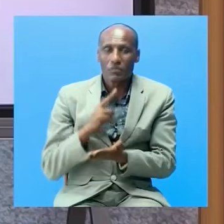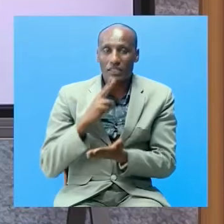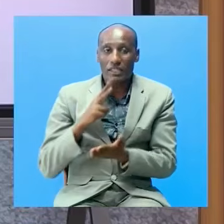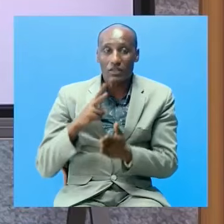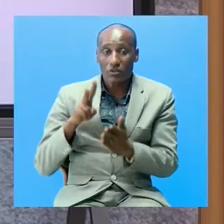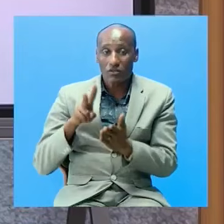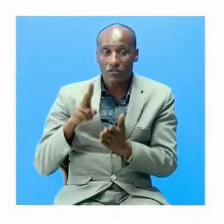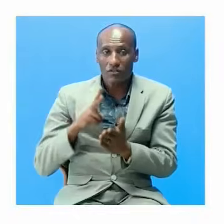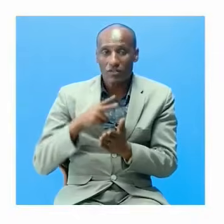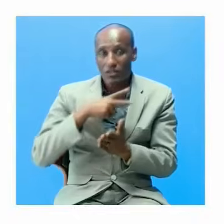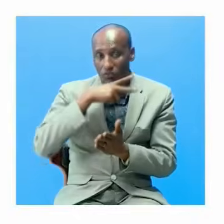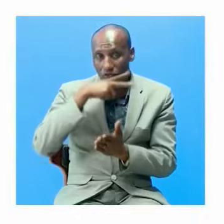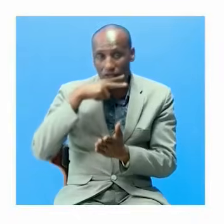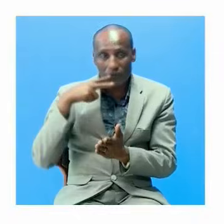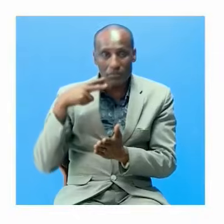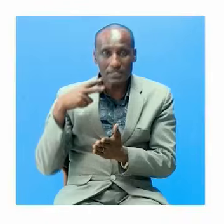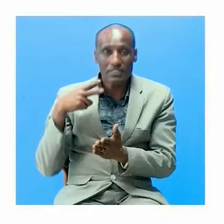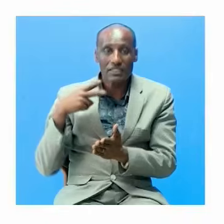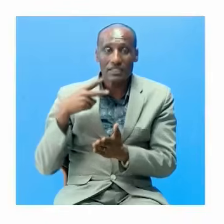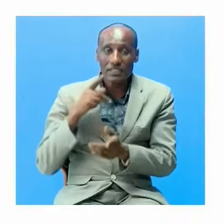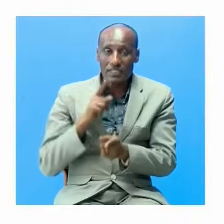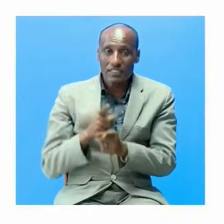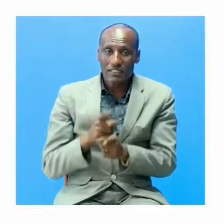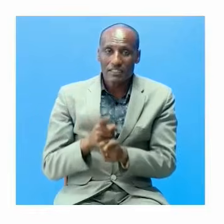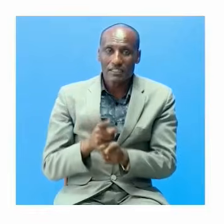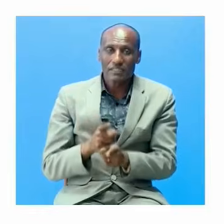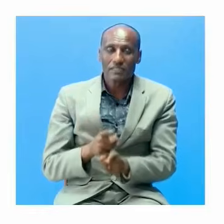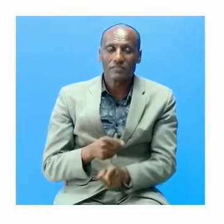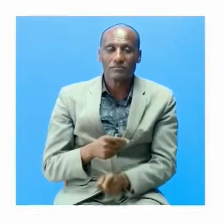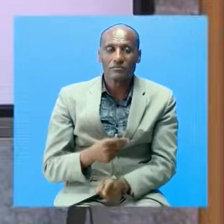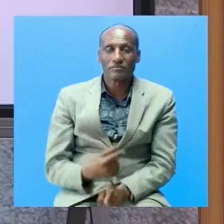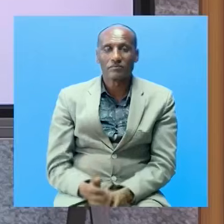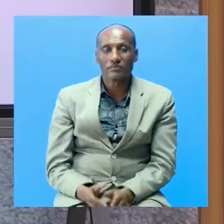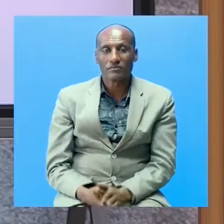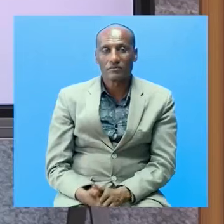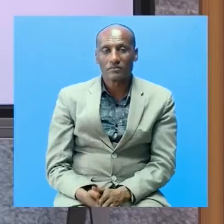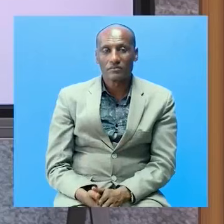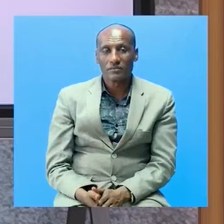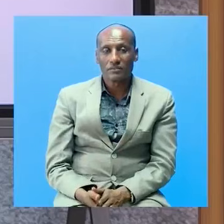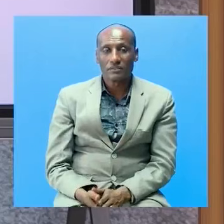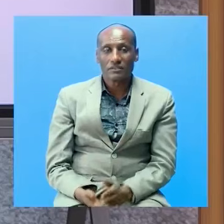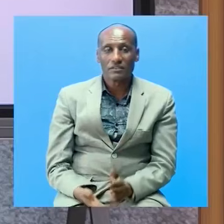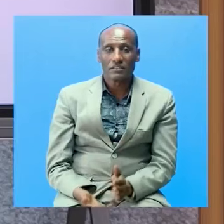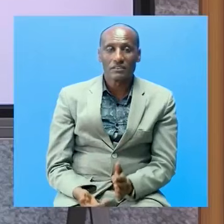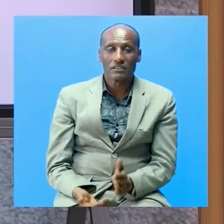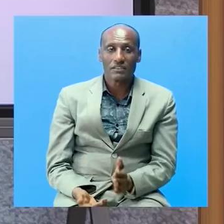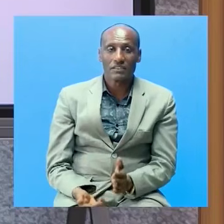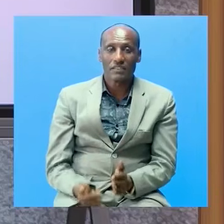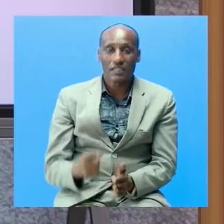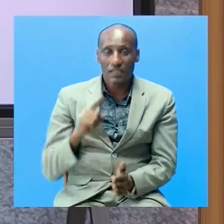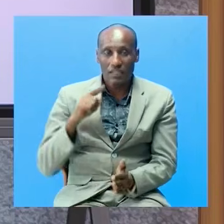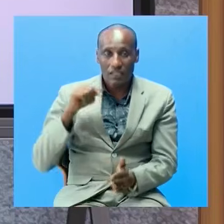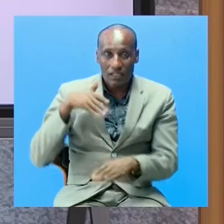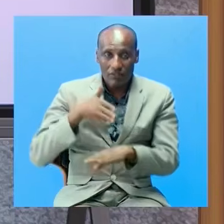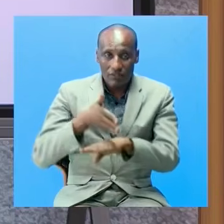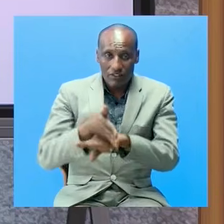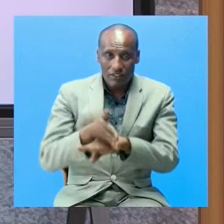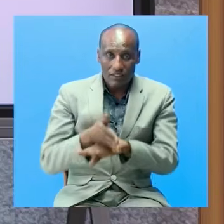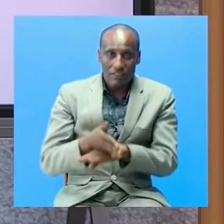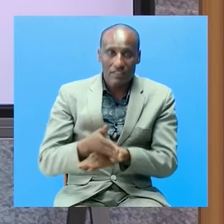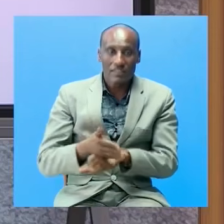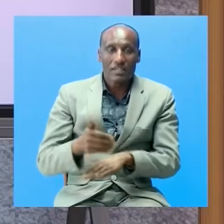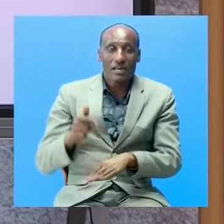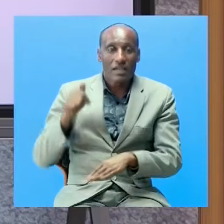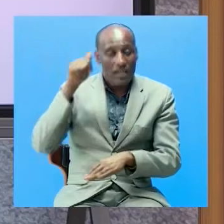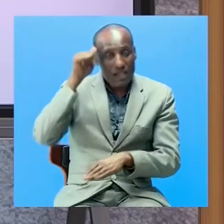one, it might rain. What kind of verb is it? Tell the answer to your parents or your mentors,